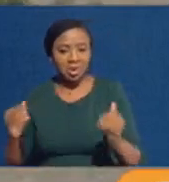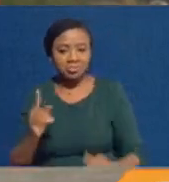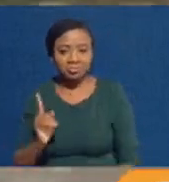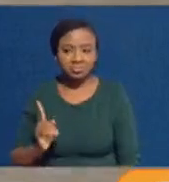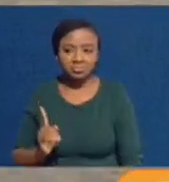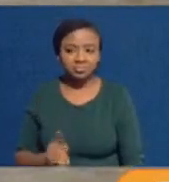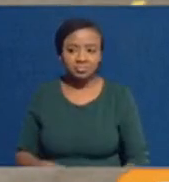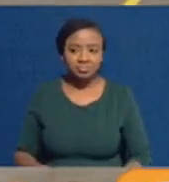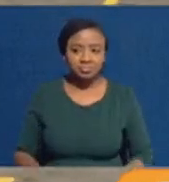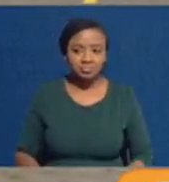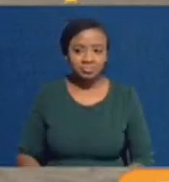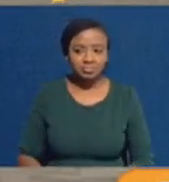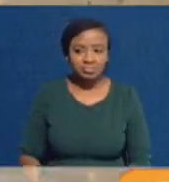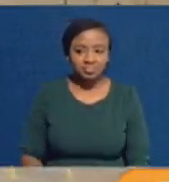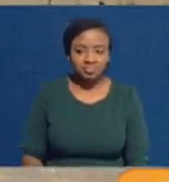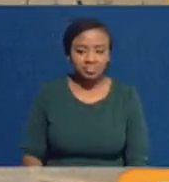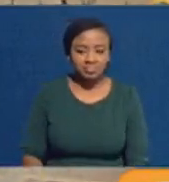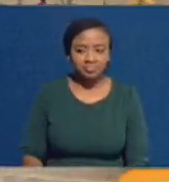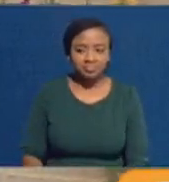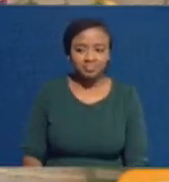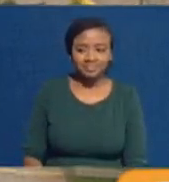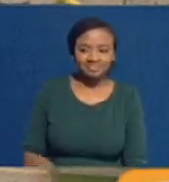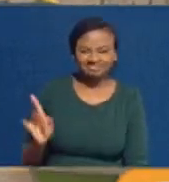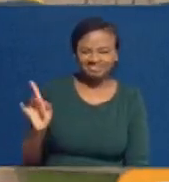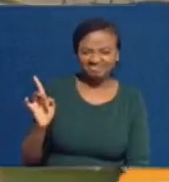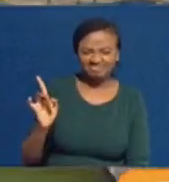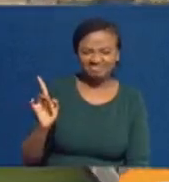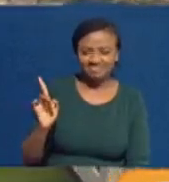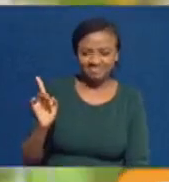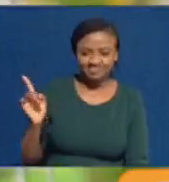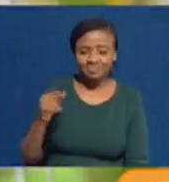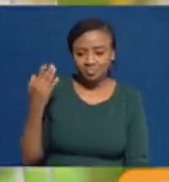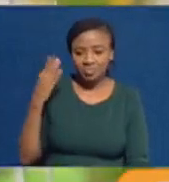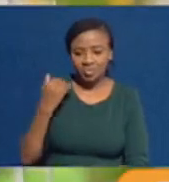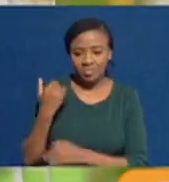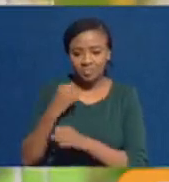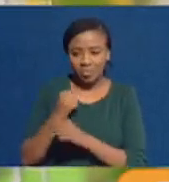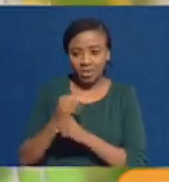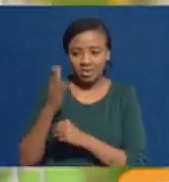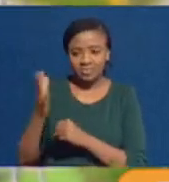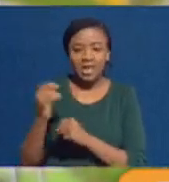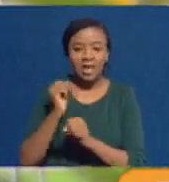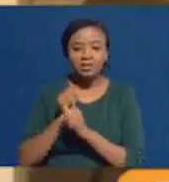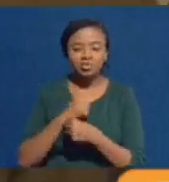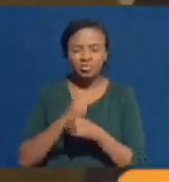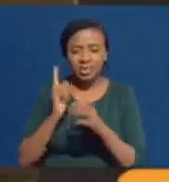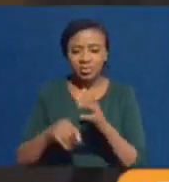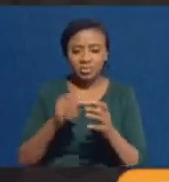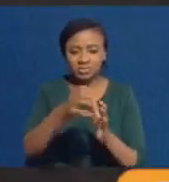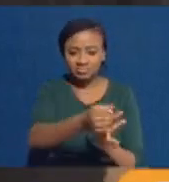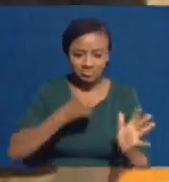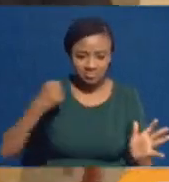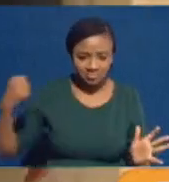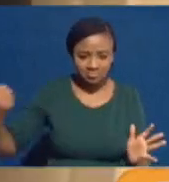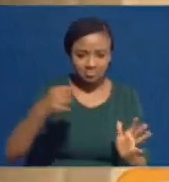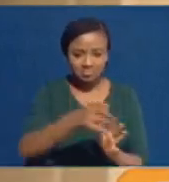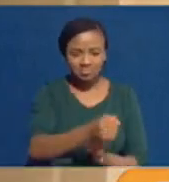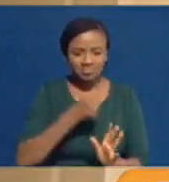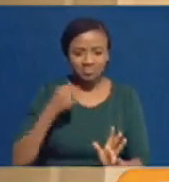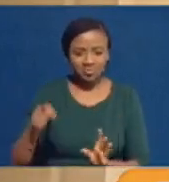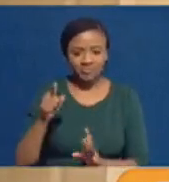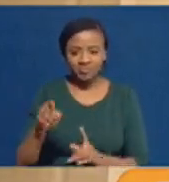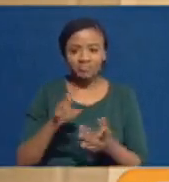Ochieng worked at the King Serenity Housing Project in Rongai as a carpenter tasked with making and fitting doors for this project. At the